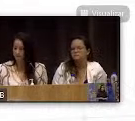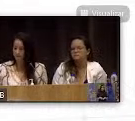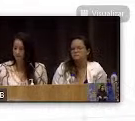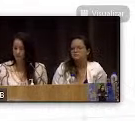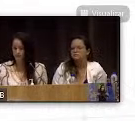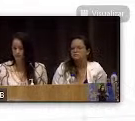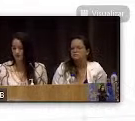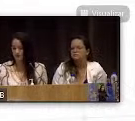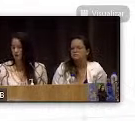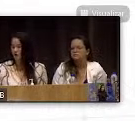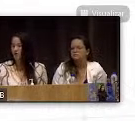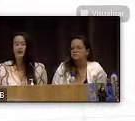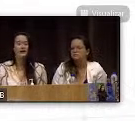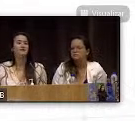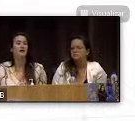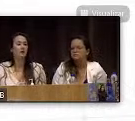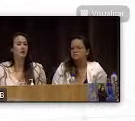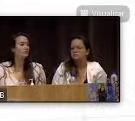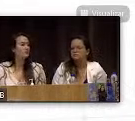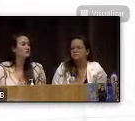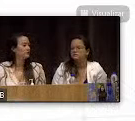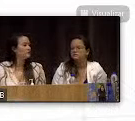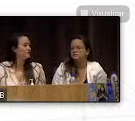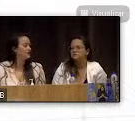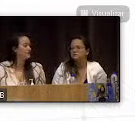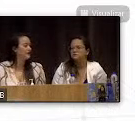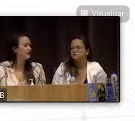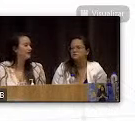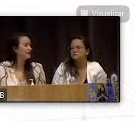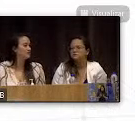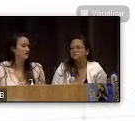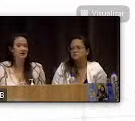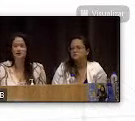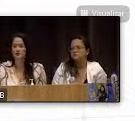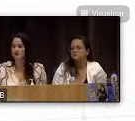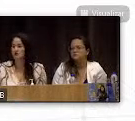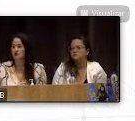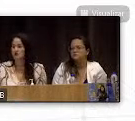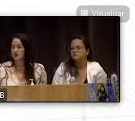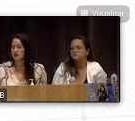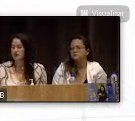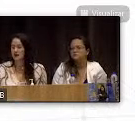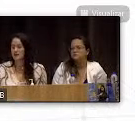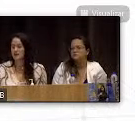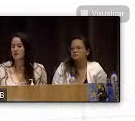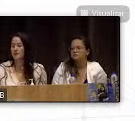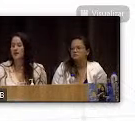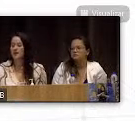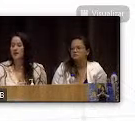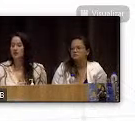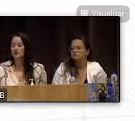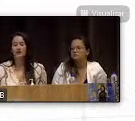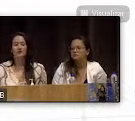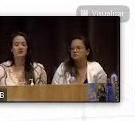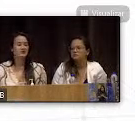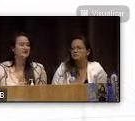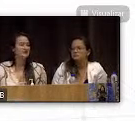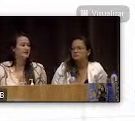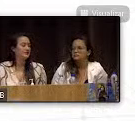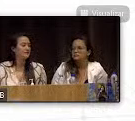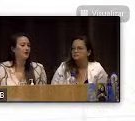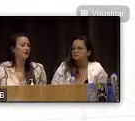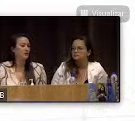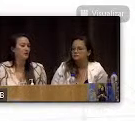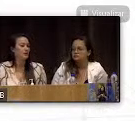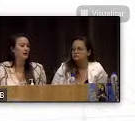solved, the patient would return to that previous hospital. About the hospital in Vila Velha, these are